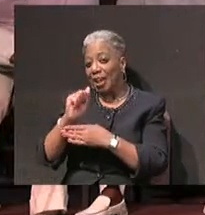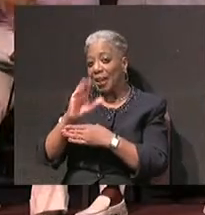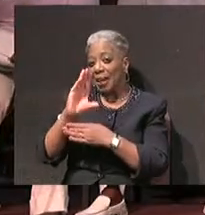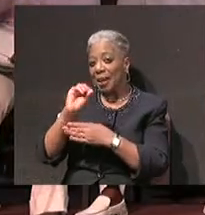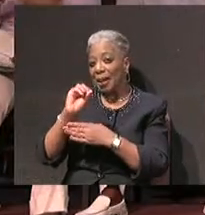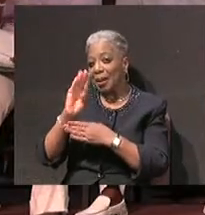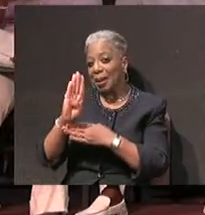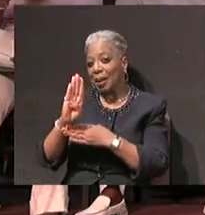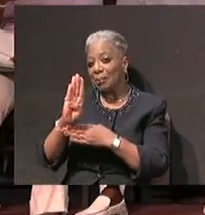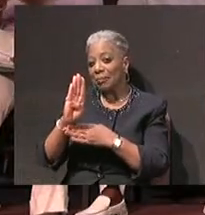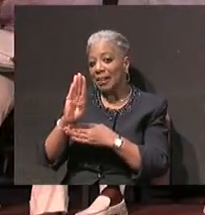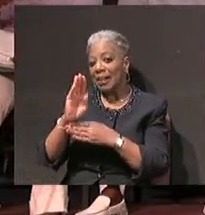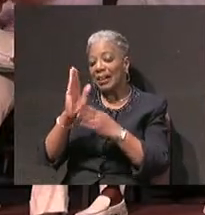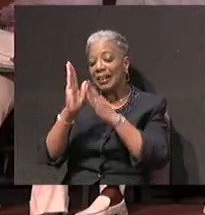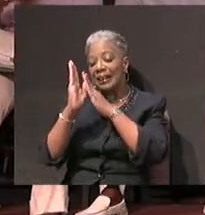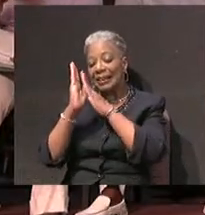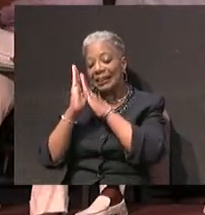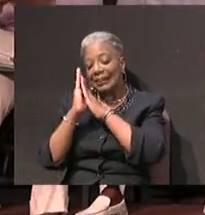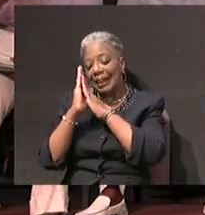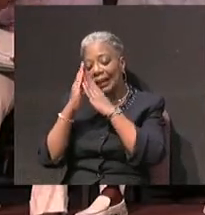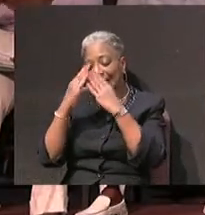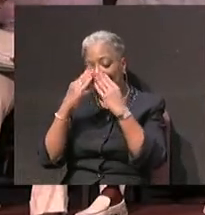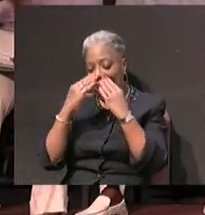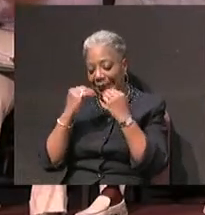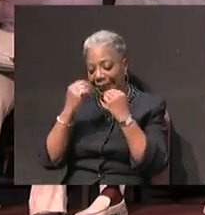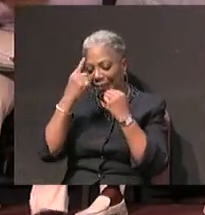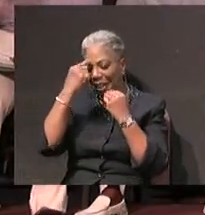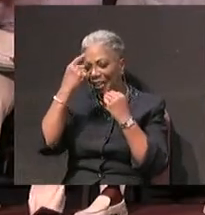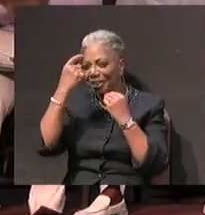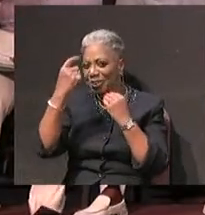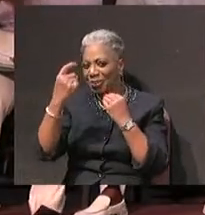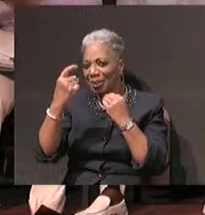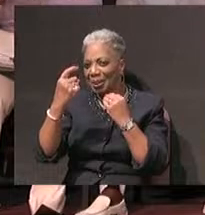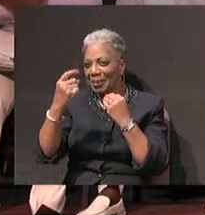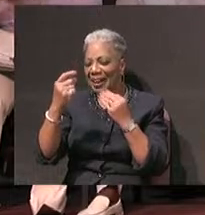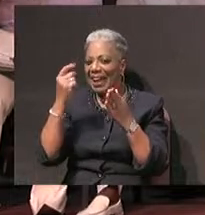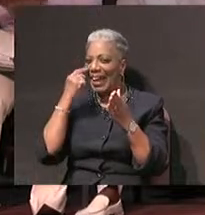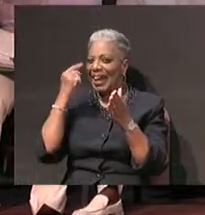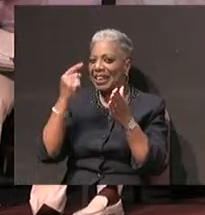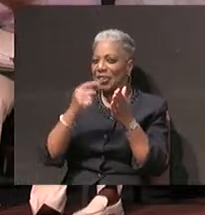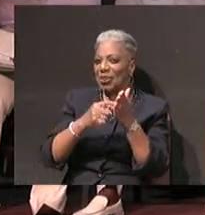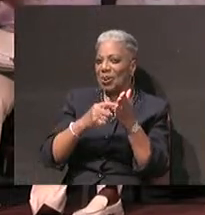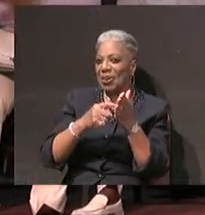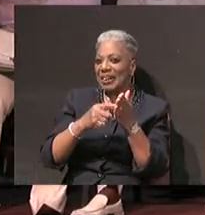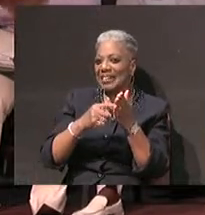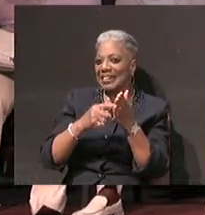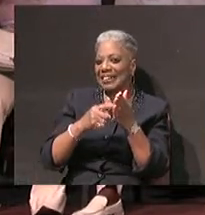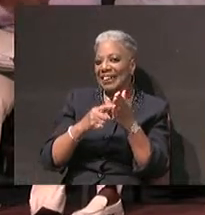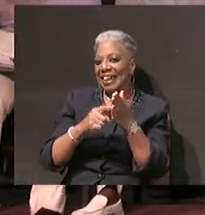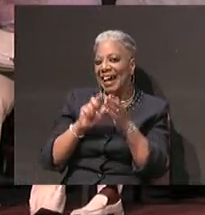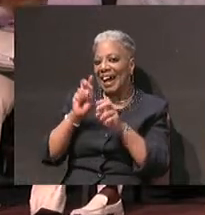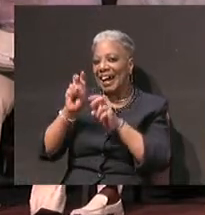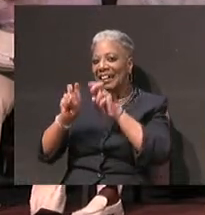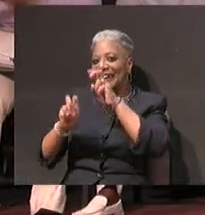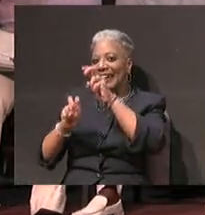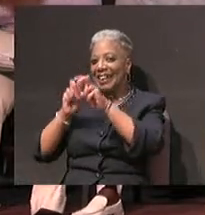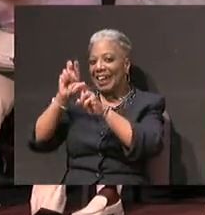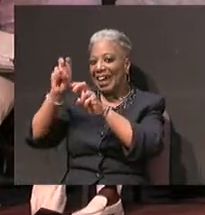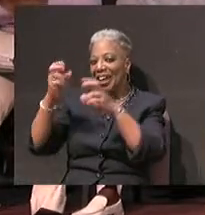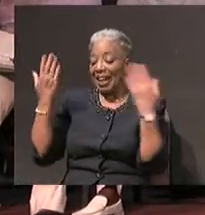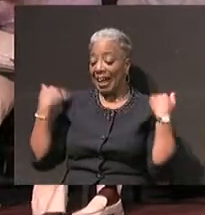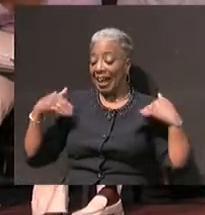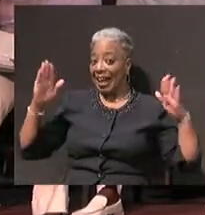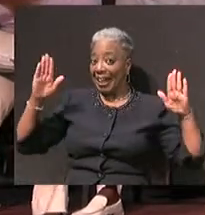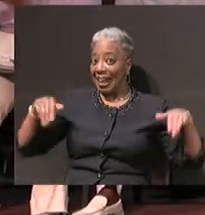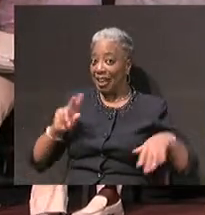earth. And God is sending angels up and down that ladder. And when he woke up, this is what Jacob